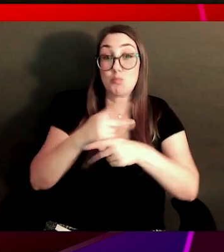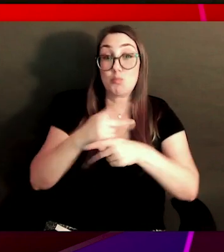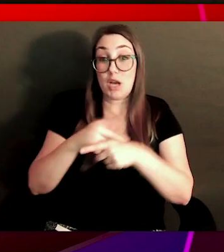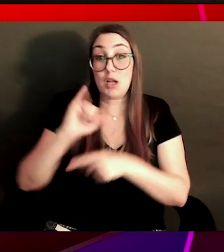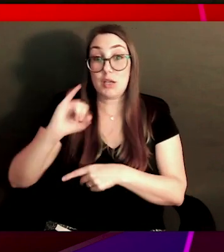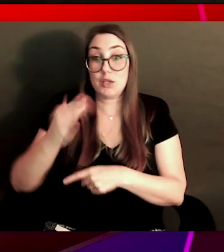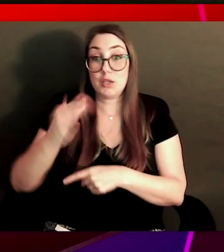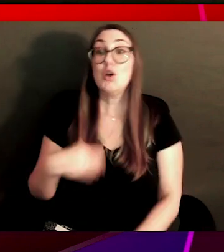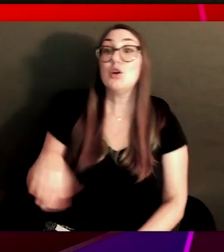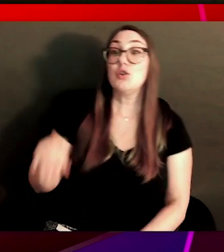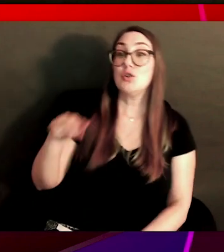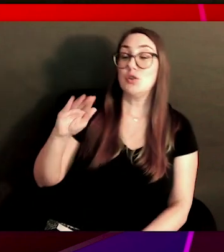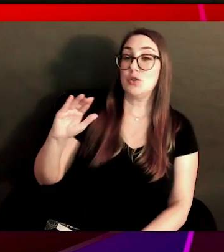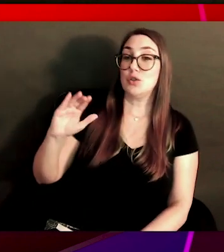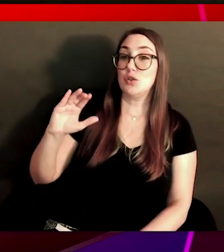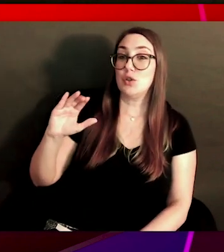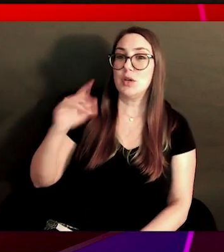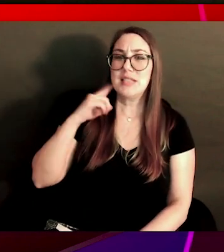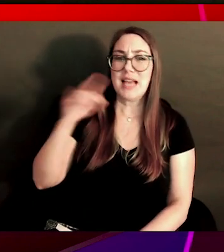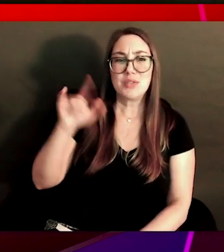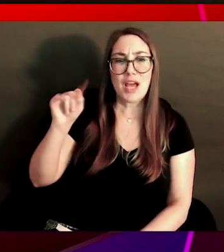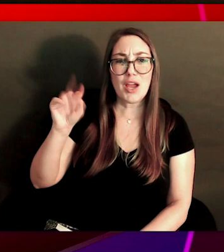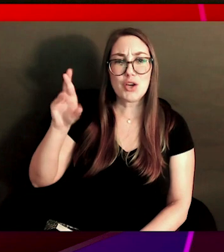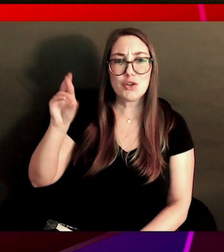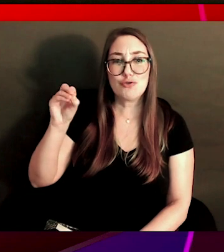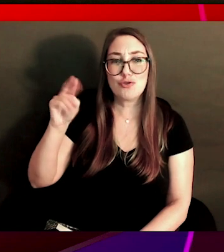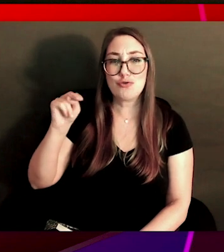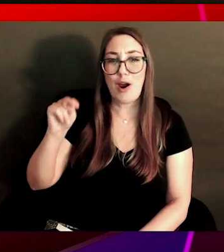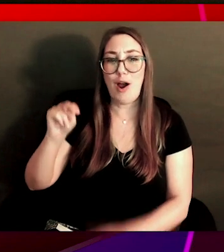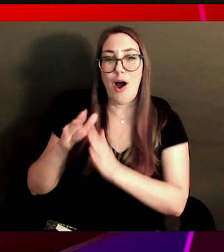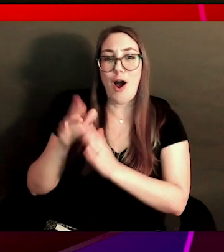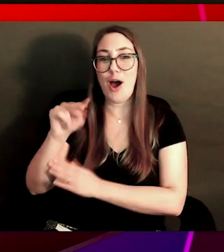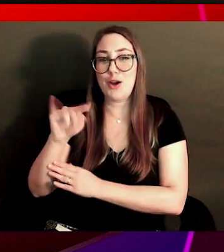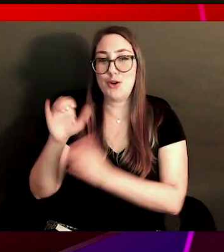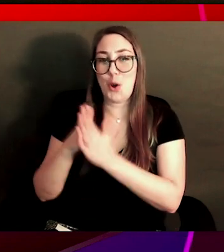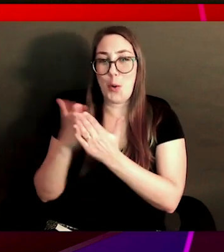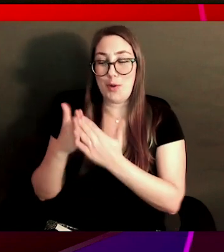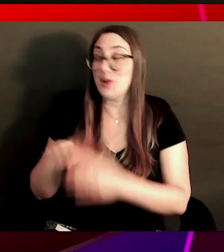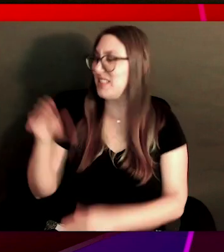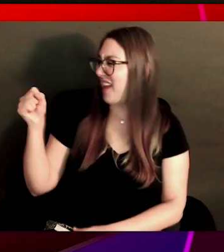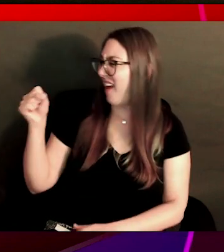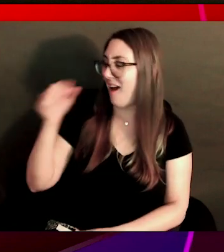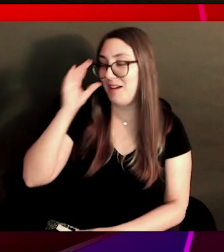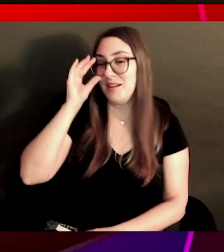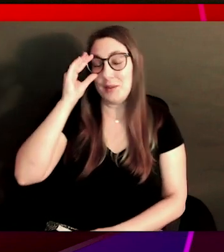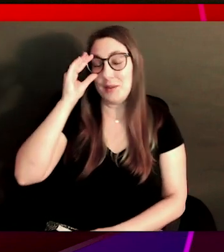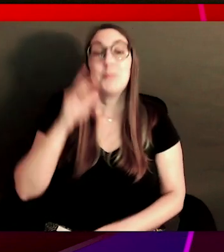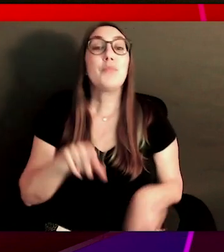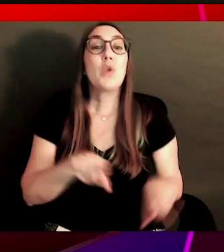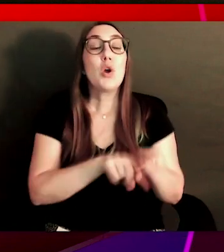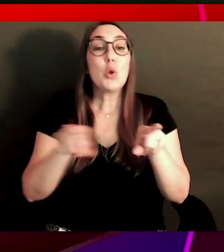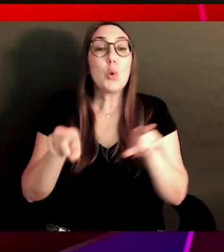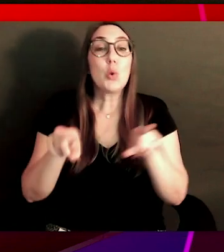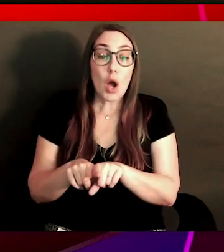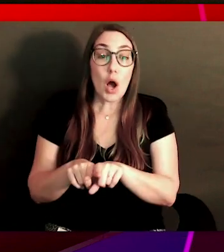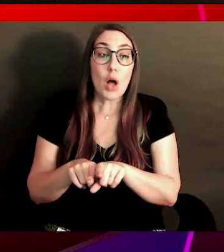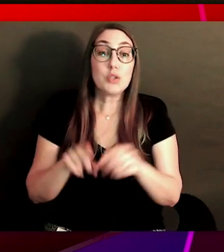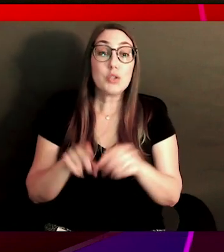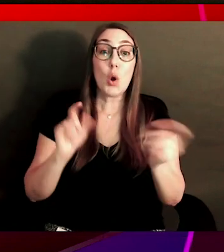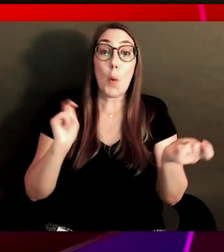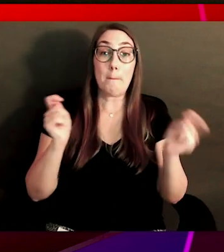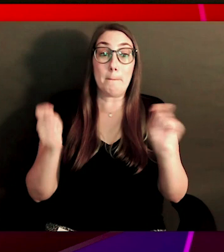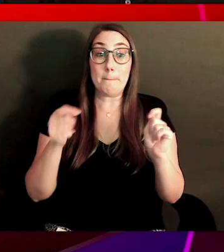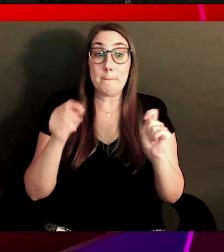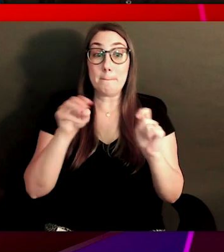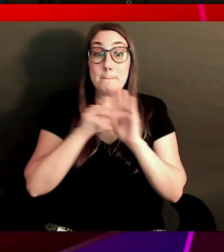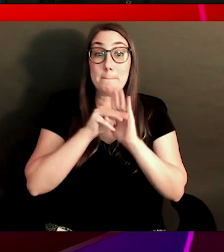Yes, exactly. Basically, exactly what it is. And so in this example here, you can also modularize and parameterize your notebook. So in this case,